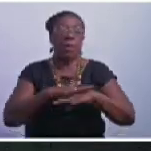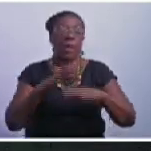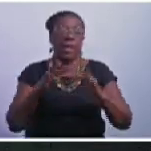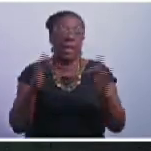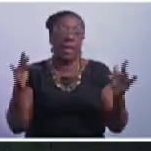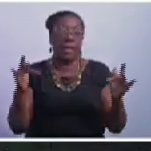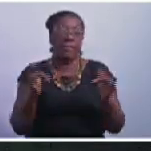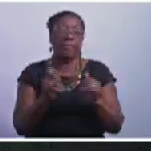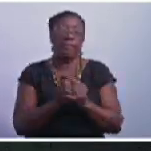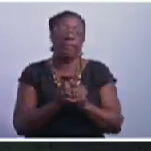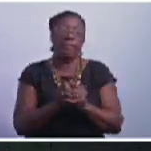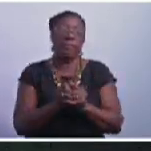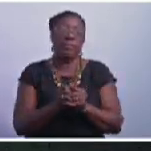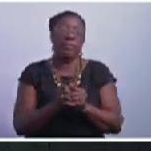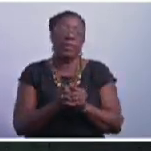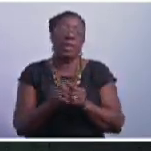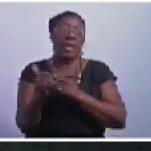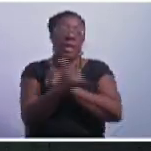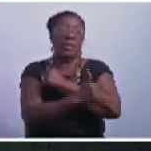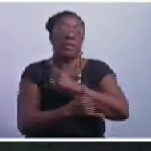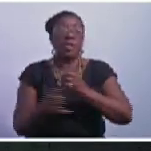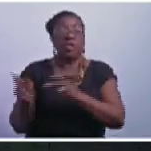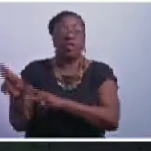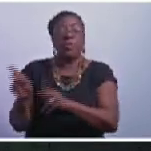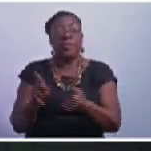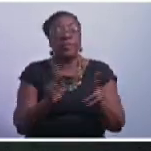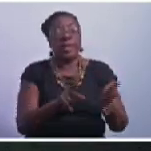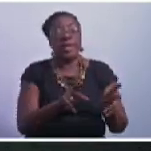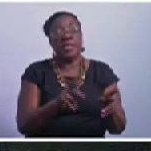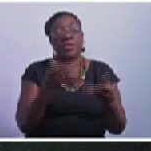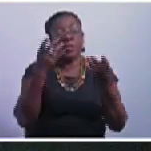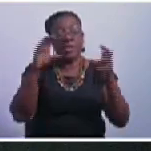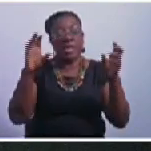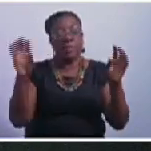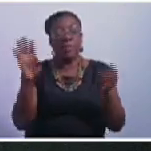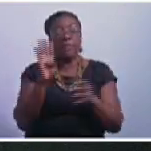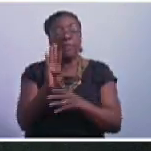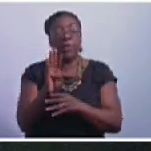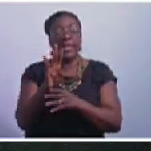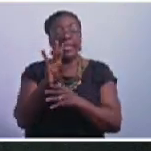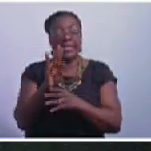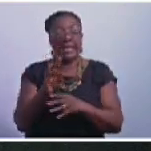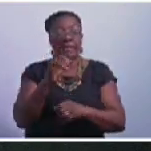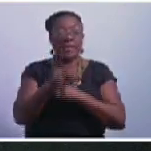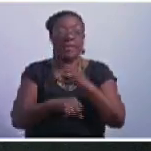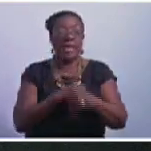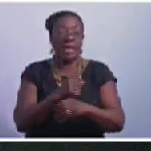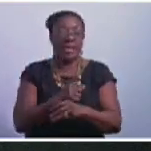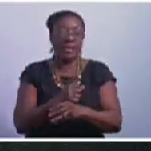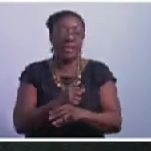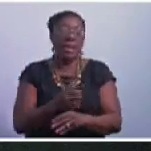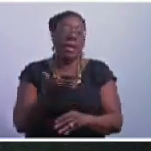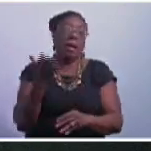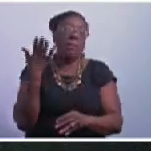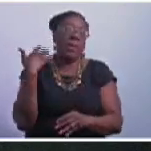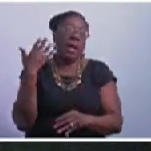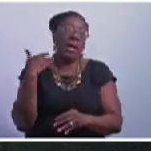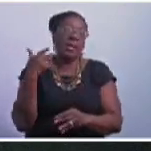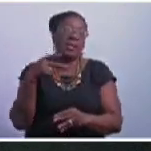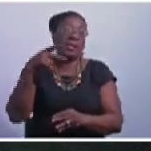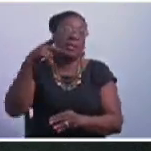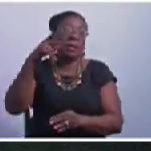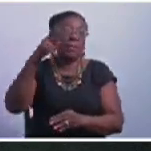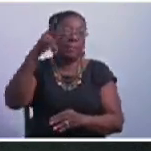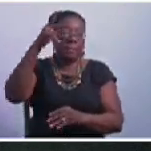Well, still on independence, as the country prepares to mark 47 years of independence, a former parliamentarian is reflecting on the role he played